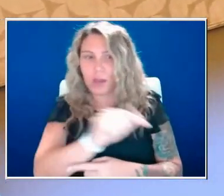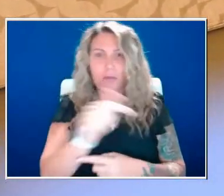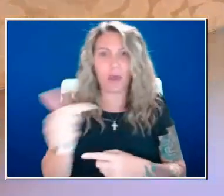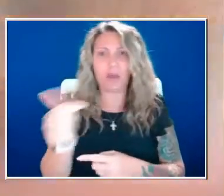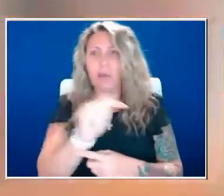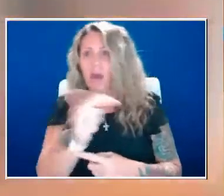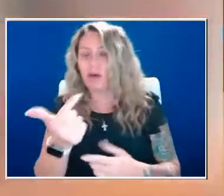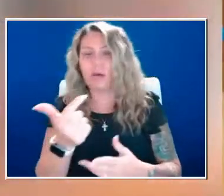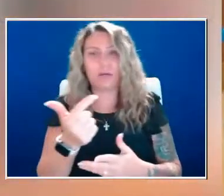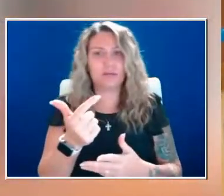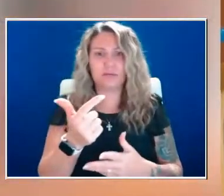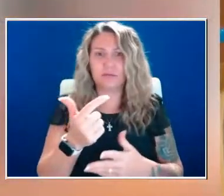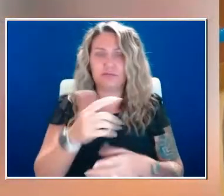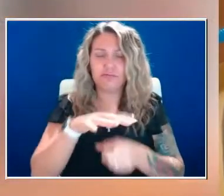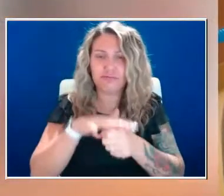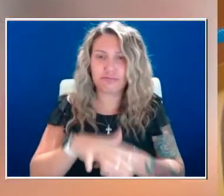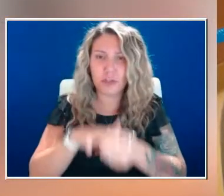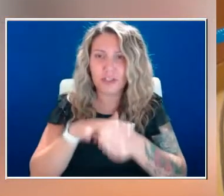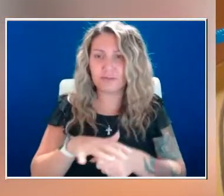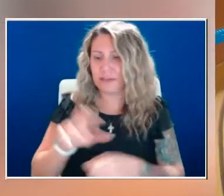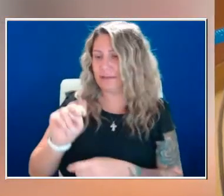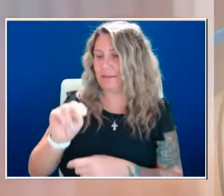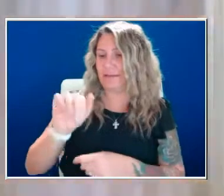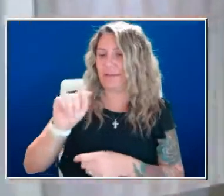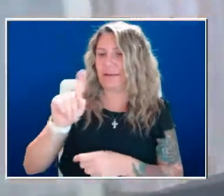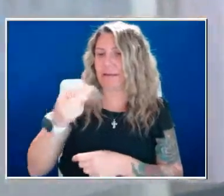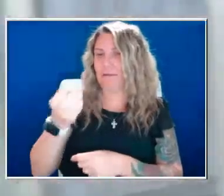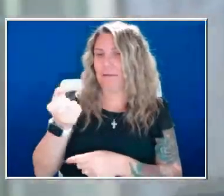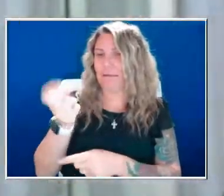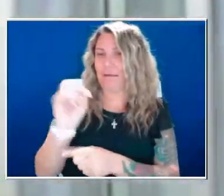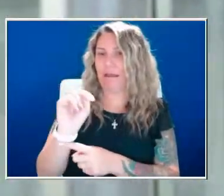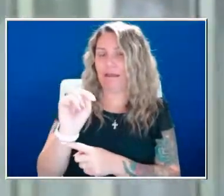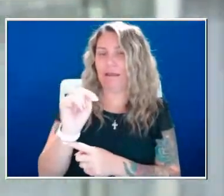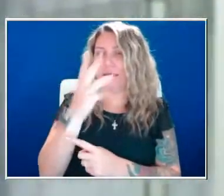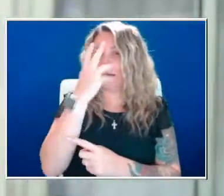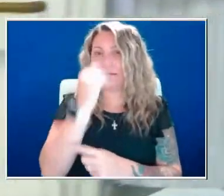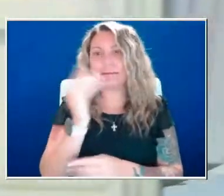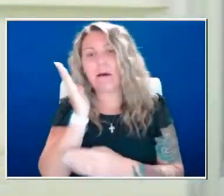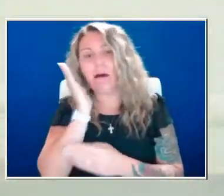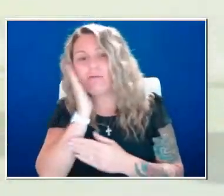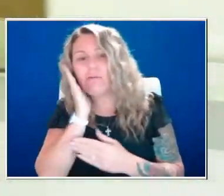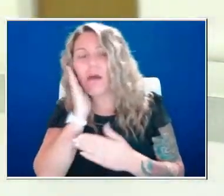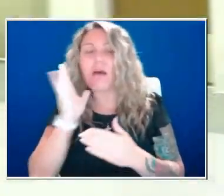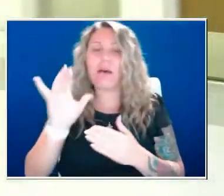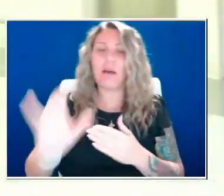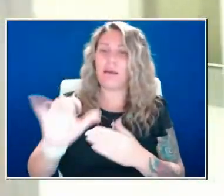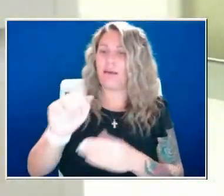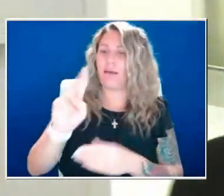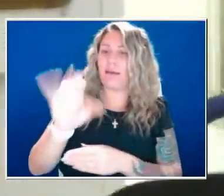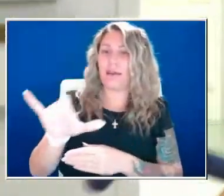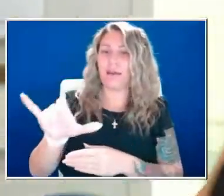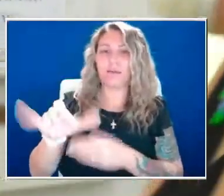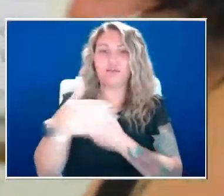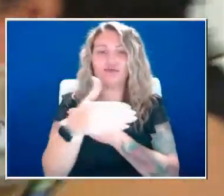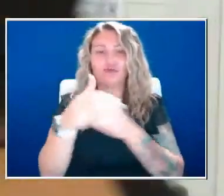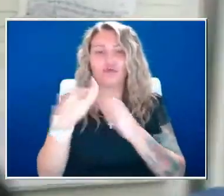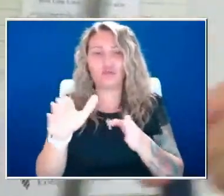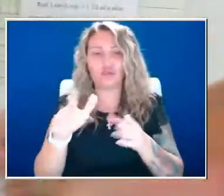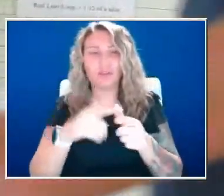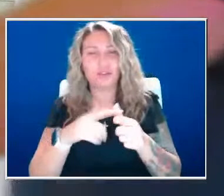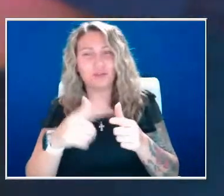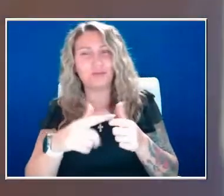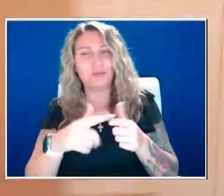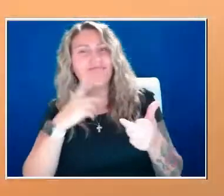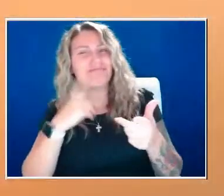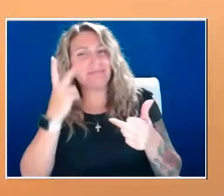couch in Amy's room, never leaving his family, and using a wheelchair to shuttle Mom to Micah for quick visits.